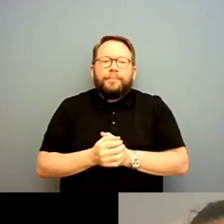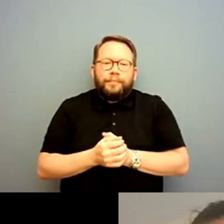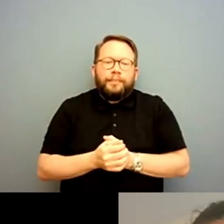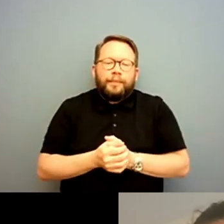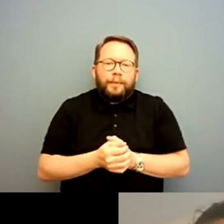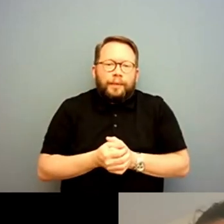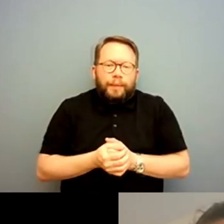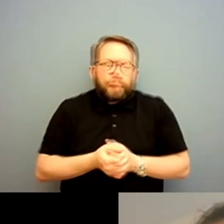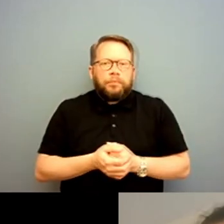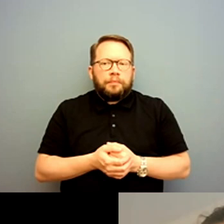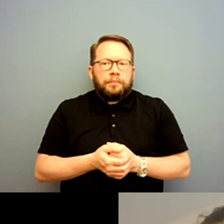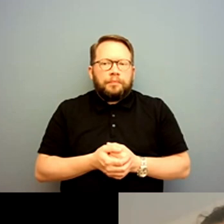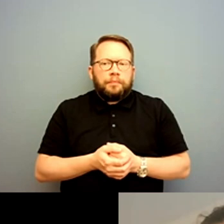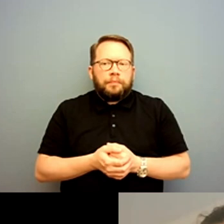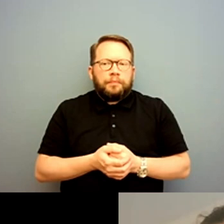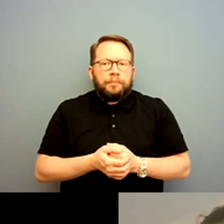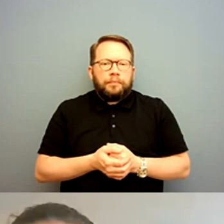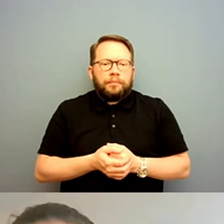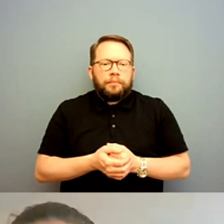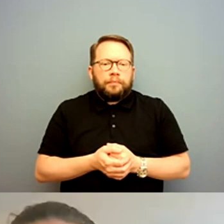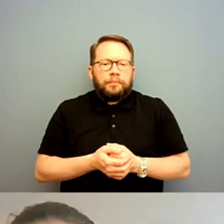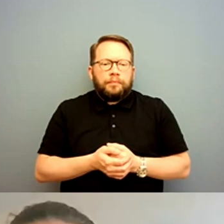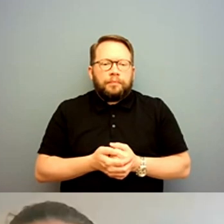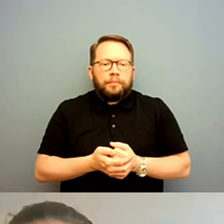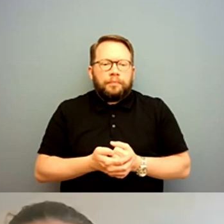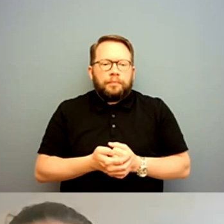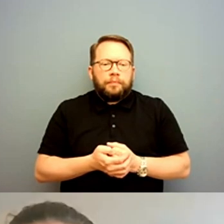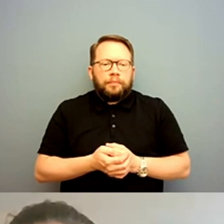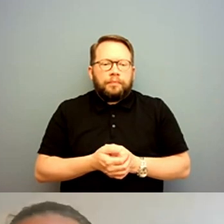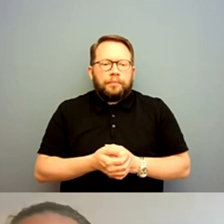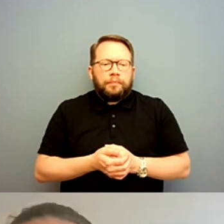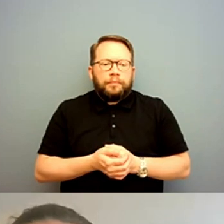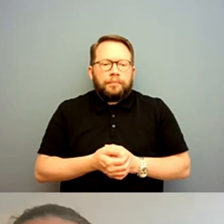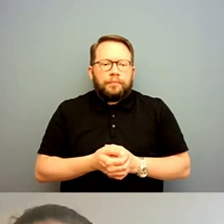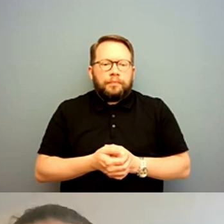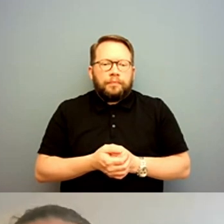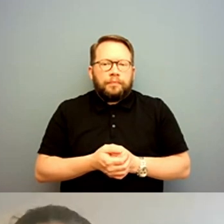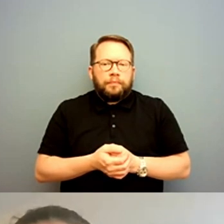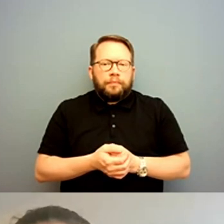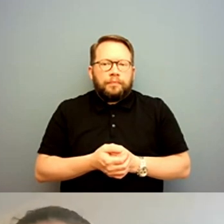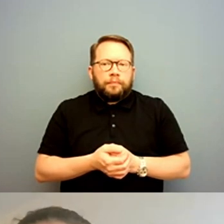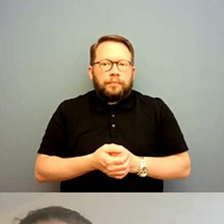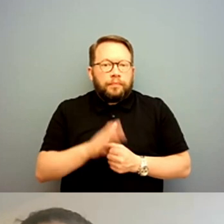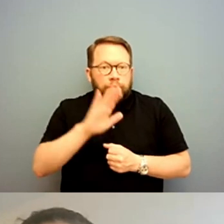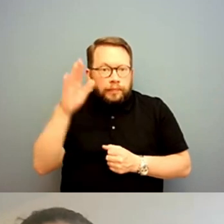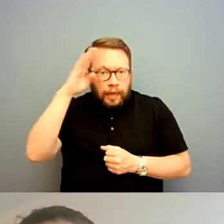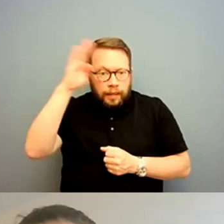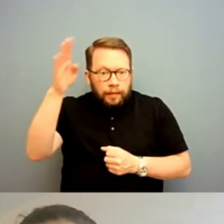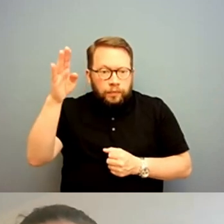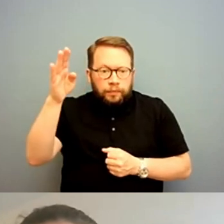Hello, can I ask a question? Yes, I'm Jan Huhta from the